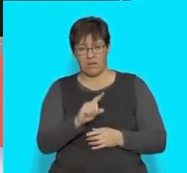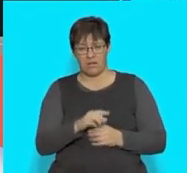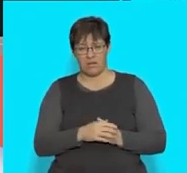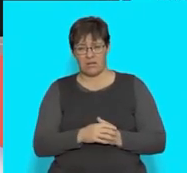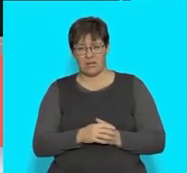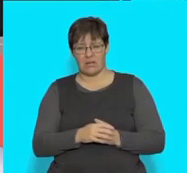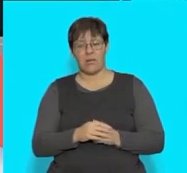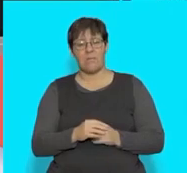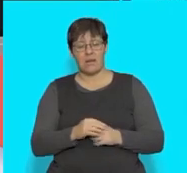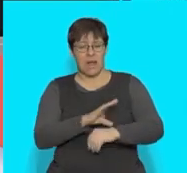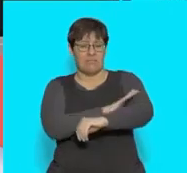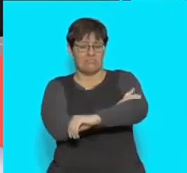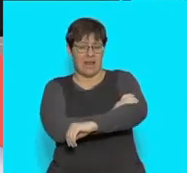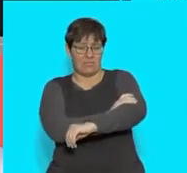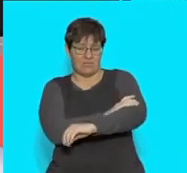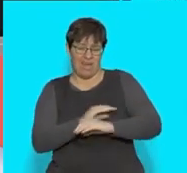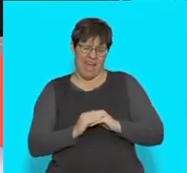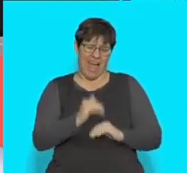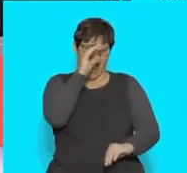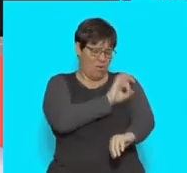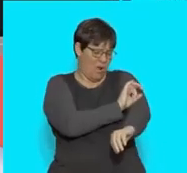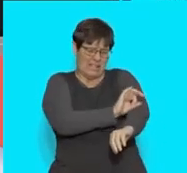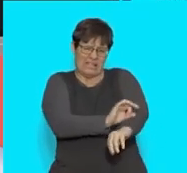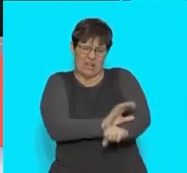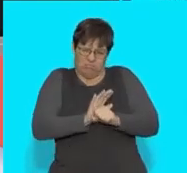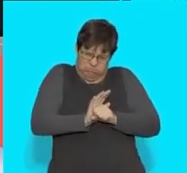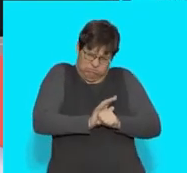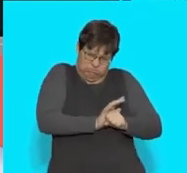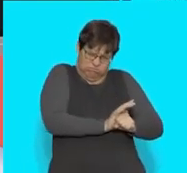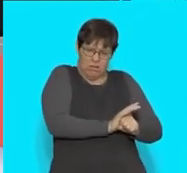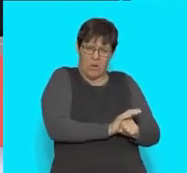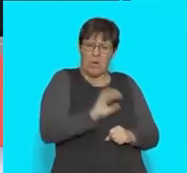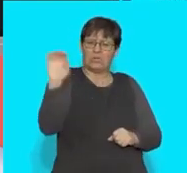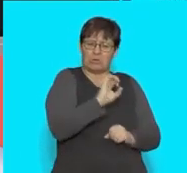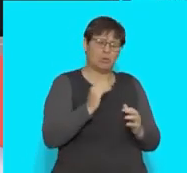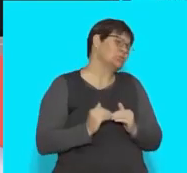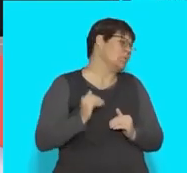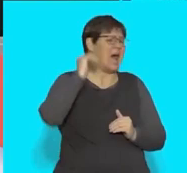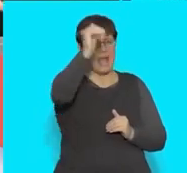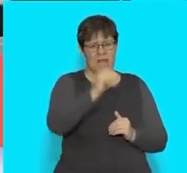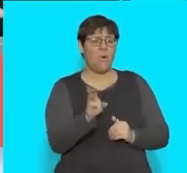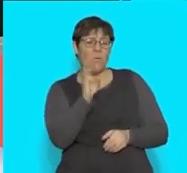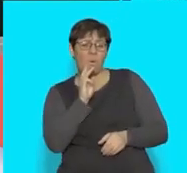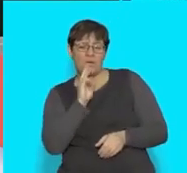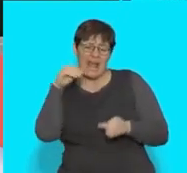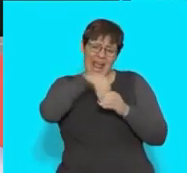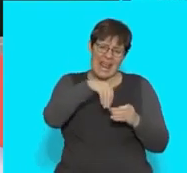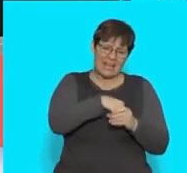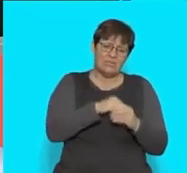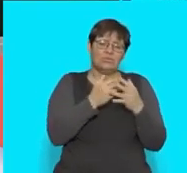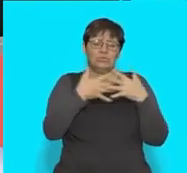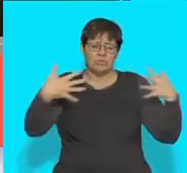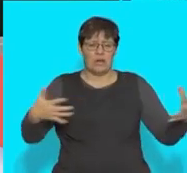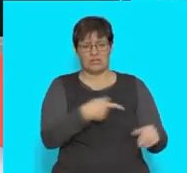blood pressure, okay? Filling it. So when we have a lot of salt in our diet, so what happens? The